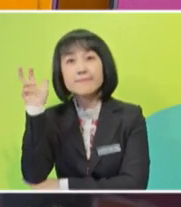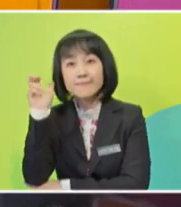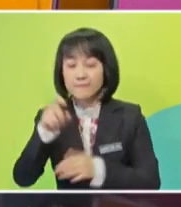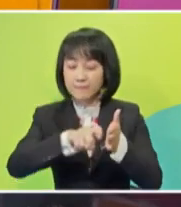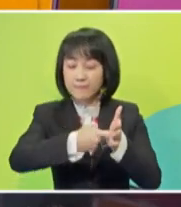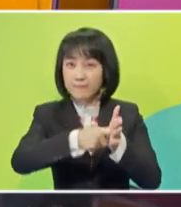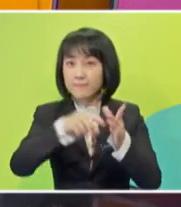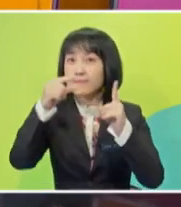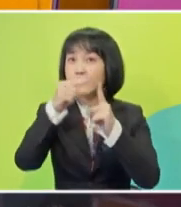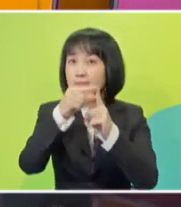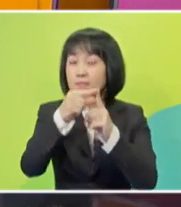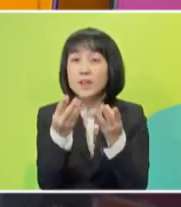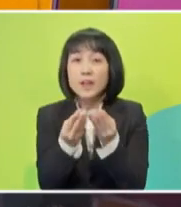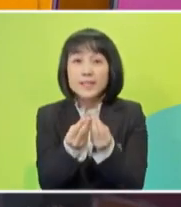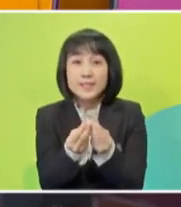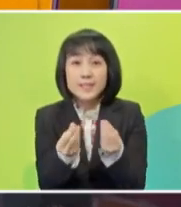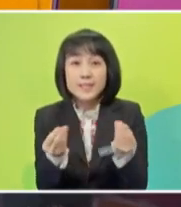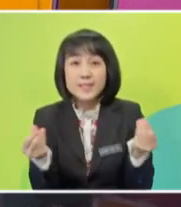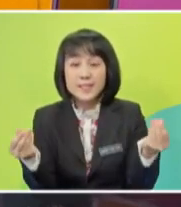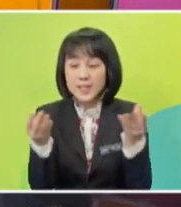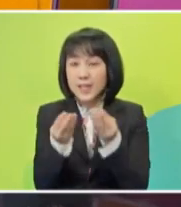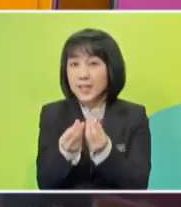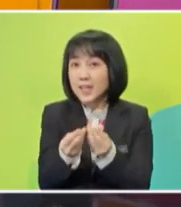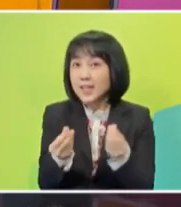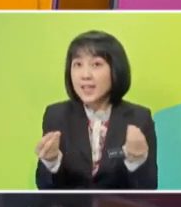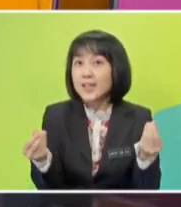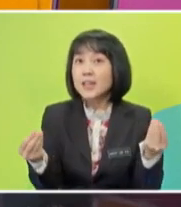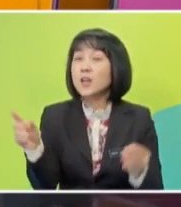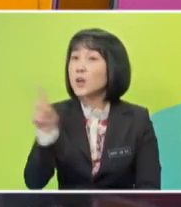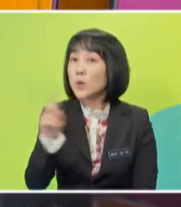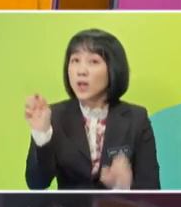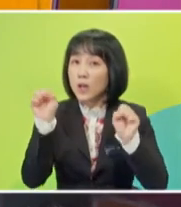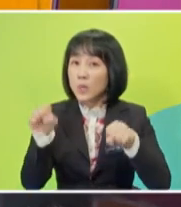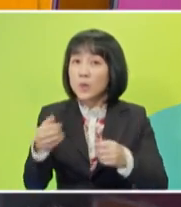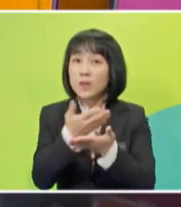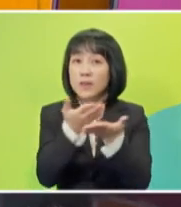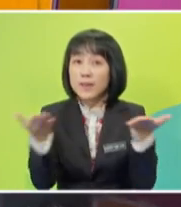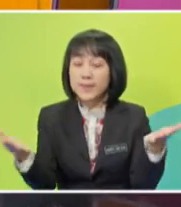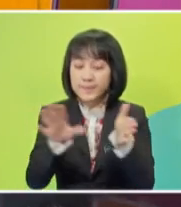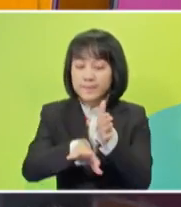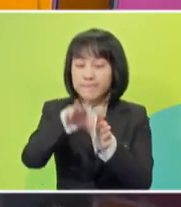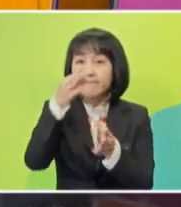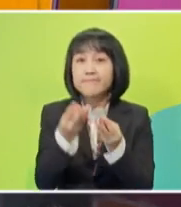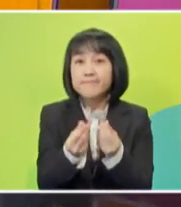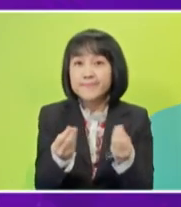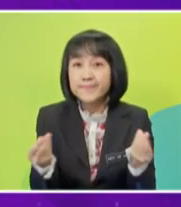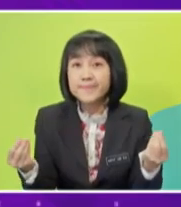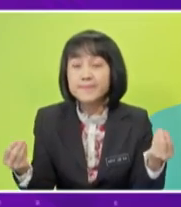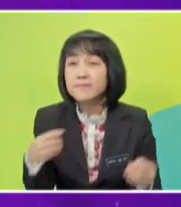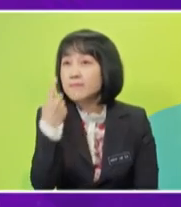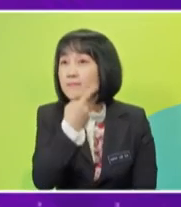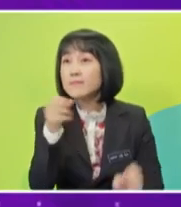keyword. Sand. Sand. Where can you find sand? Anyone can tell